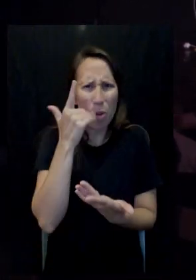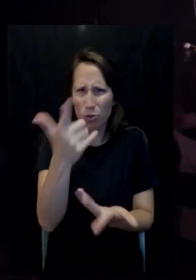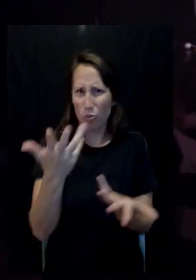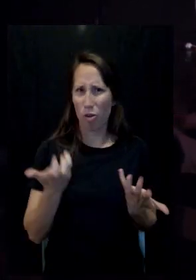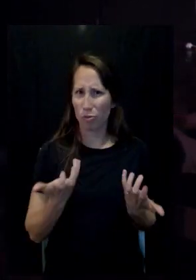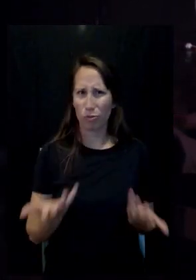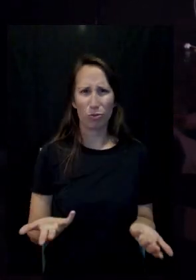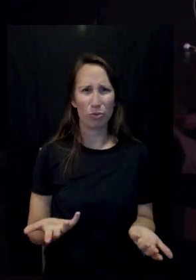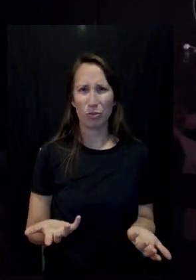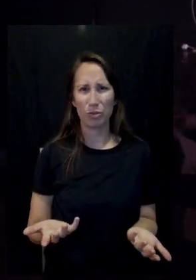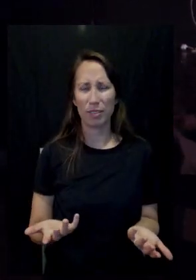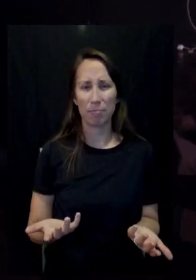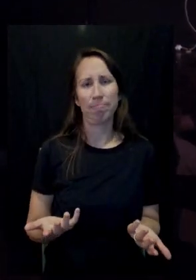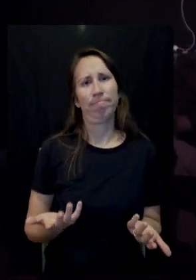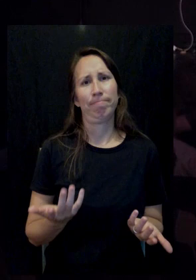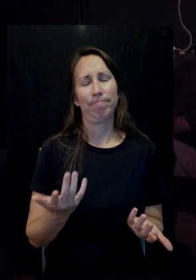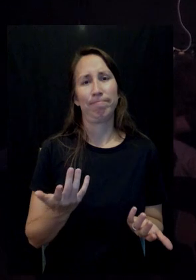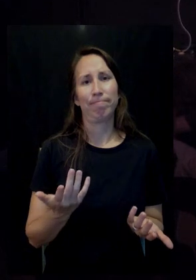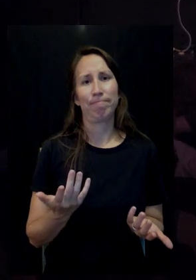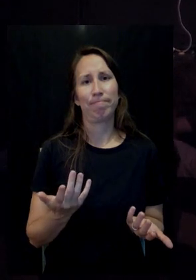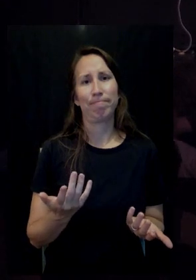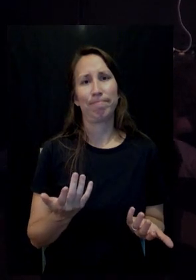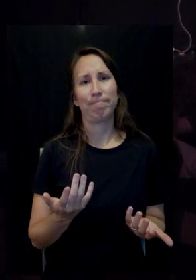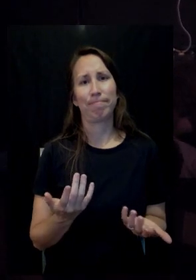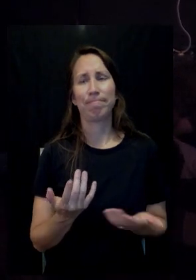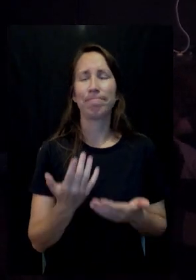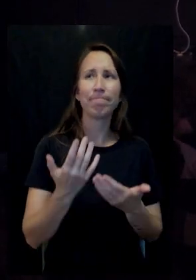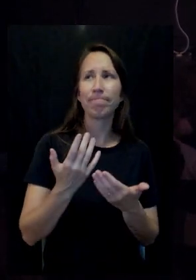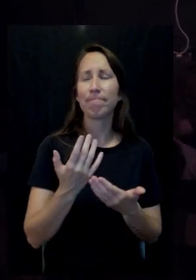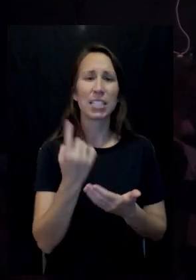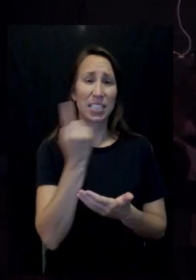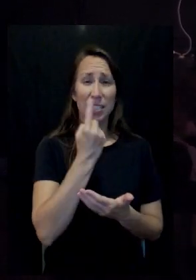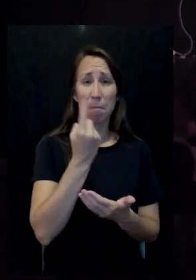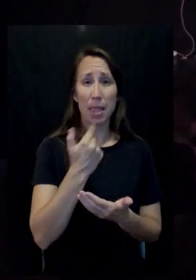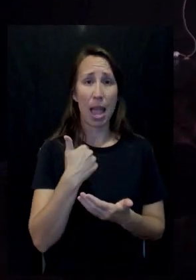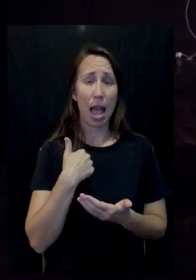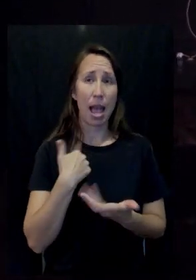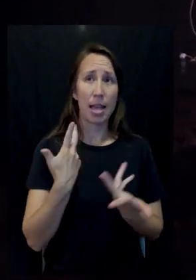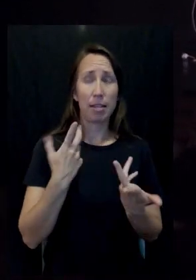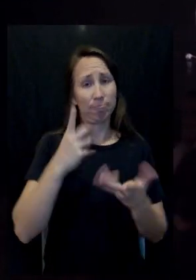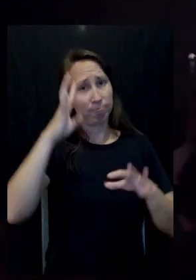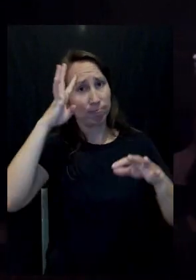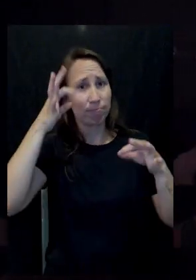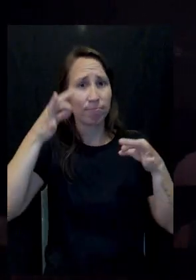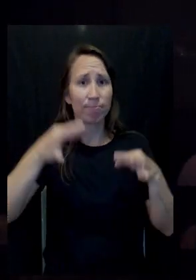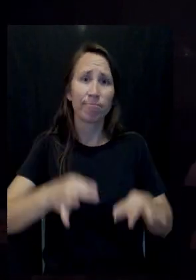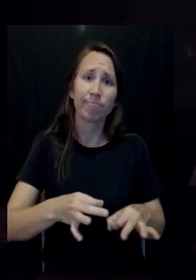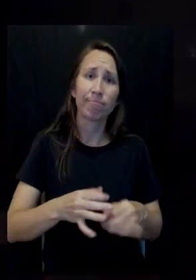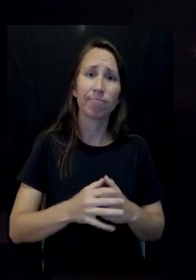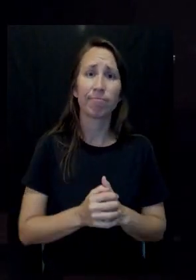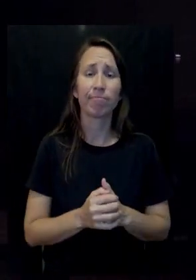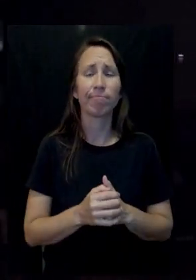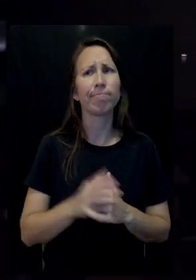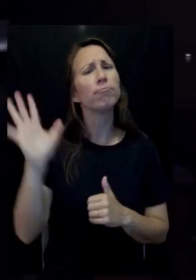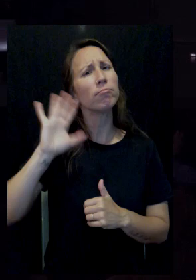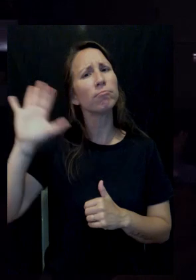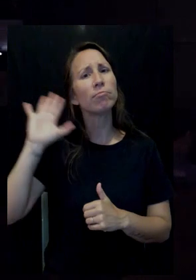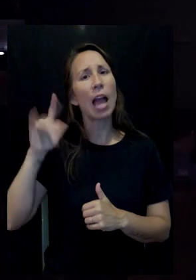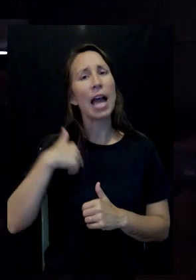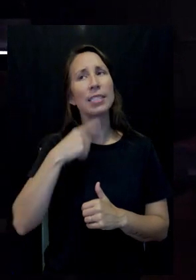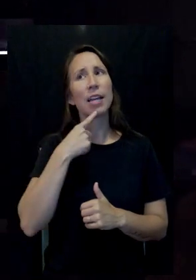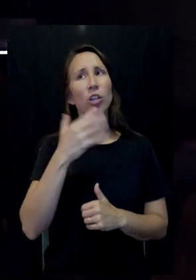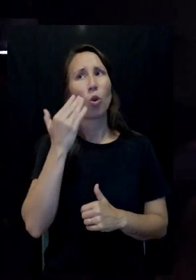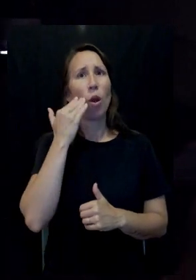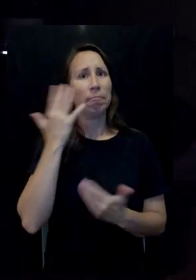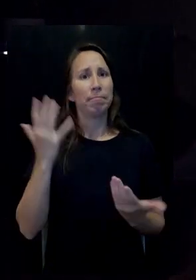And why would you want to? I've made it a thing of mine. This is just something that I decided a